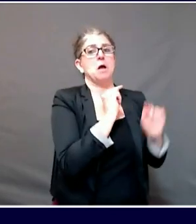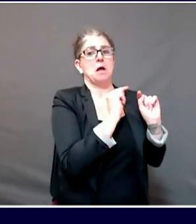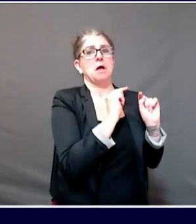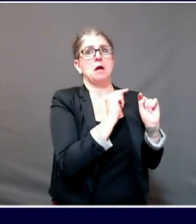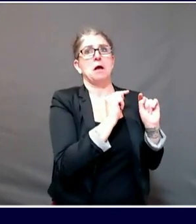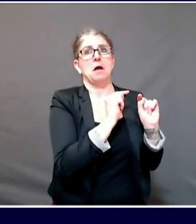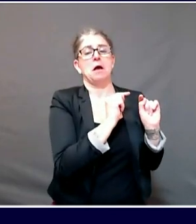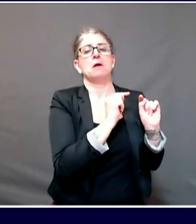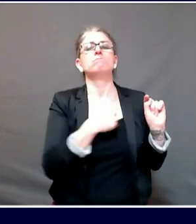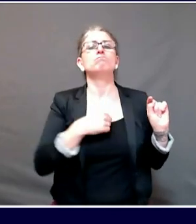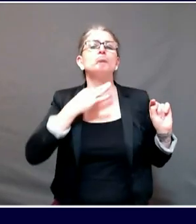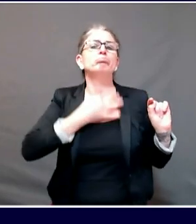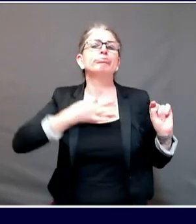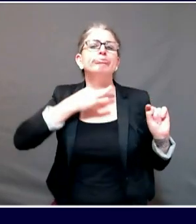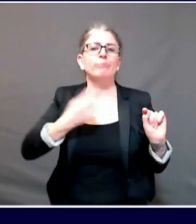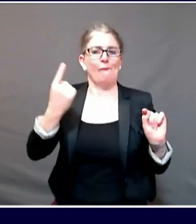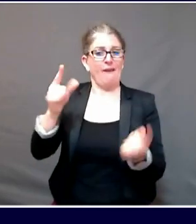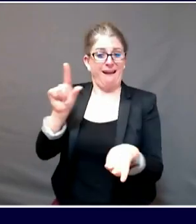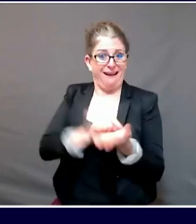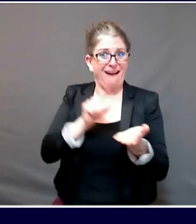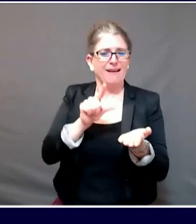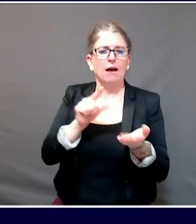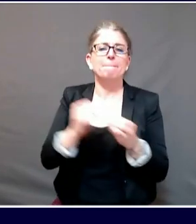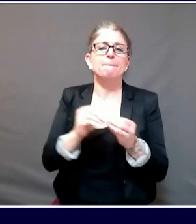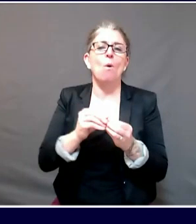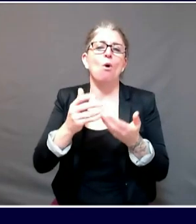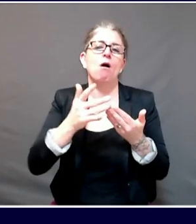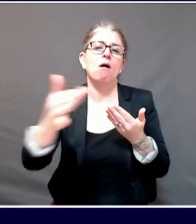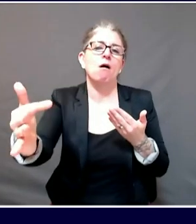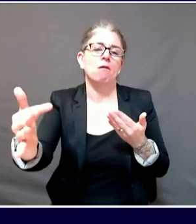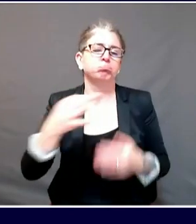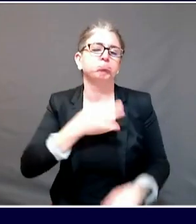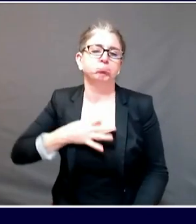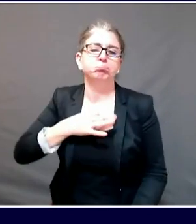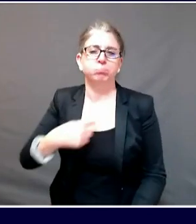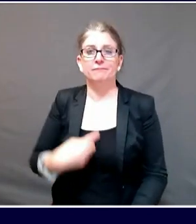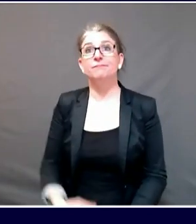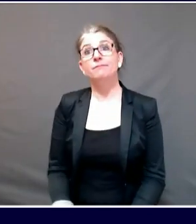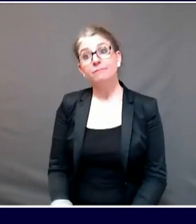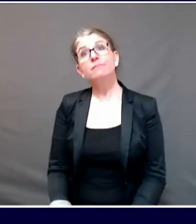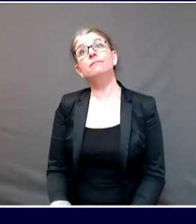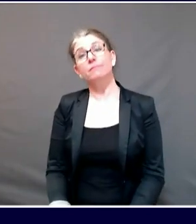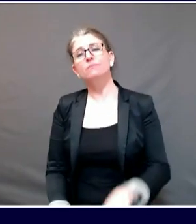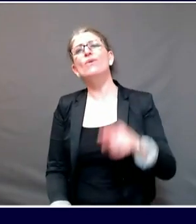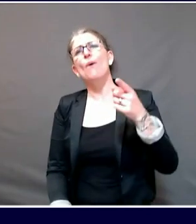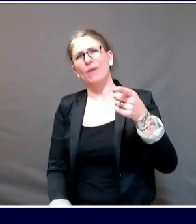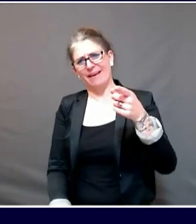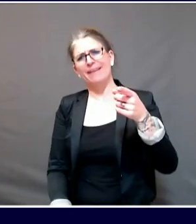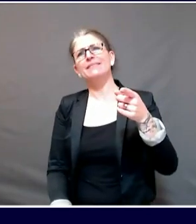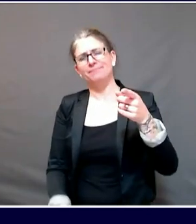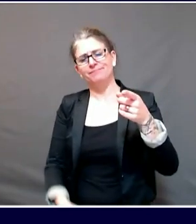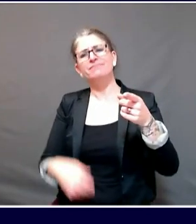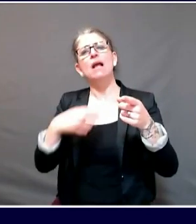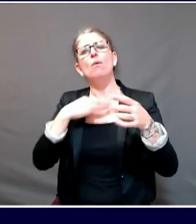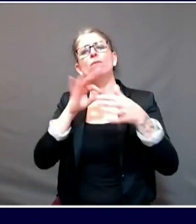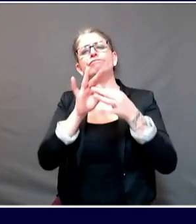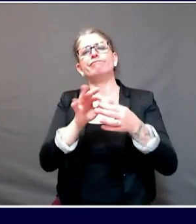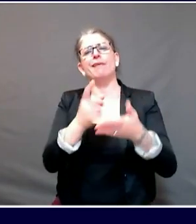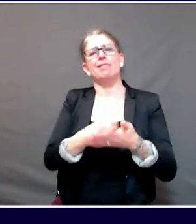since Friday? Since Friday, we can tally that up and get that for you, Amy. Okay, great. Thank you.